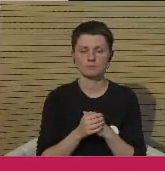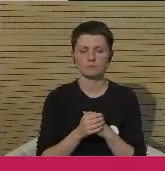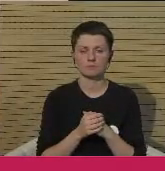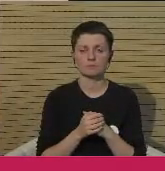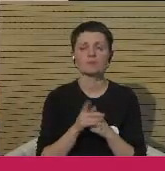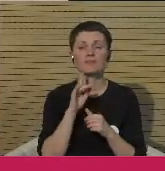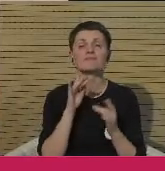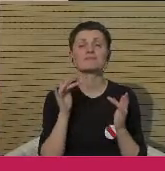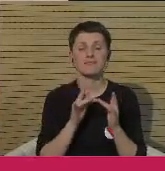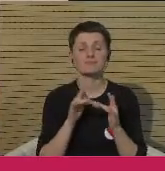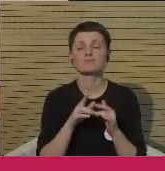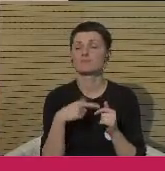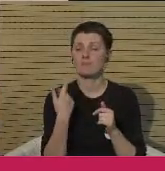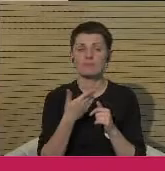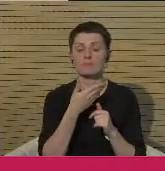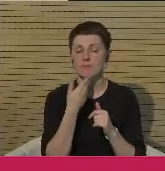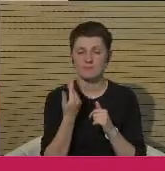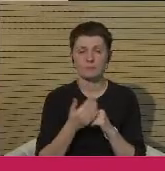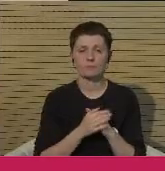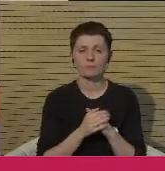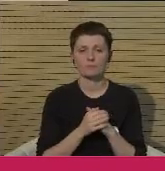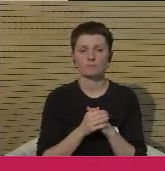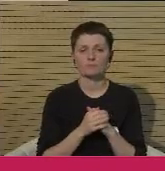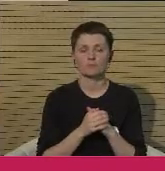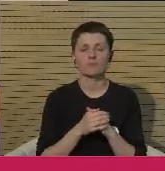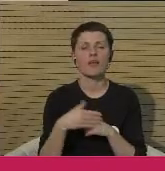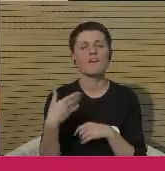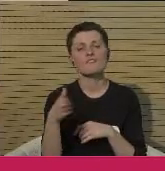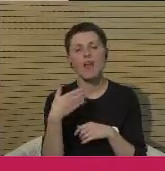brother, stronger brother.